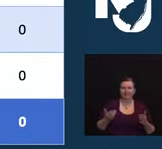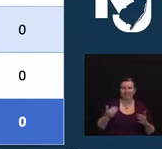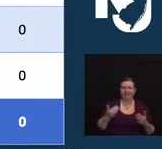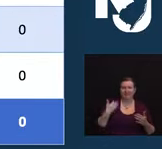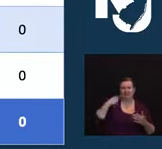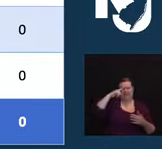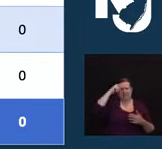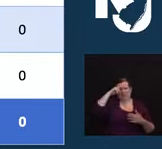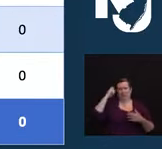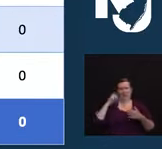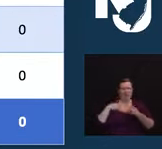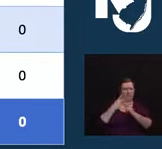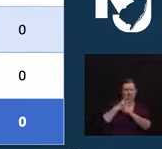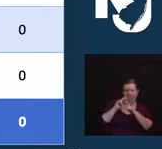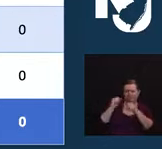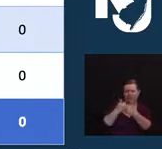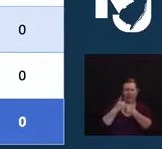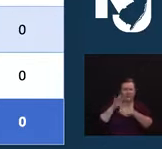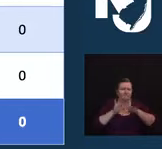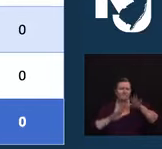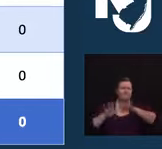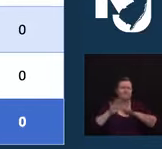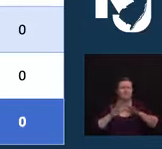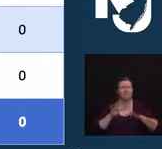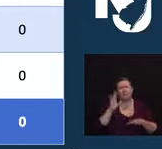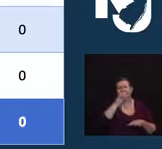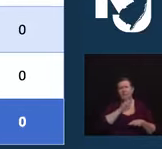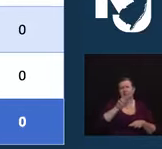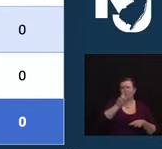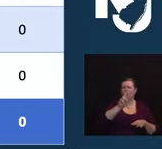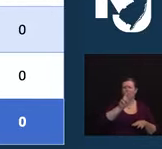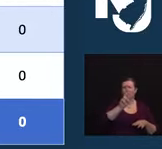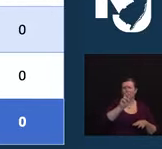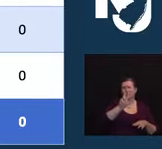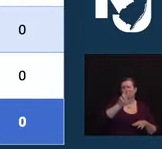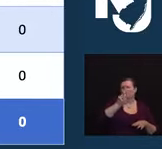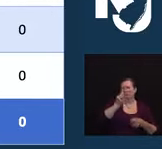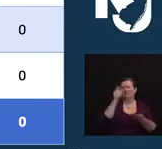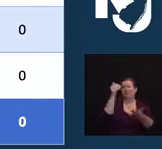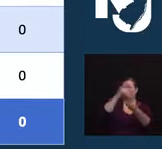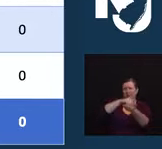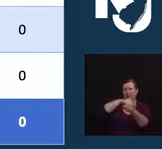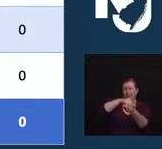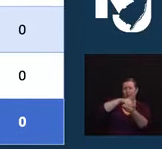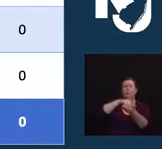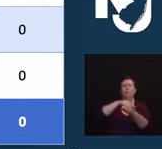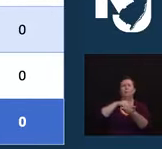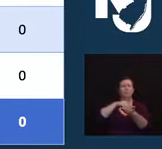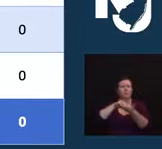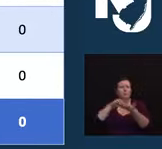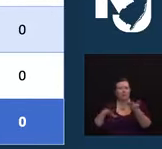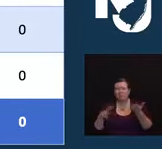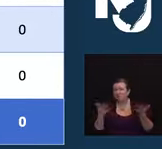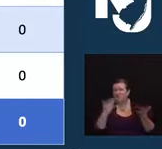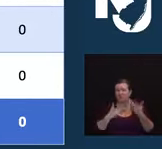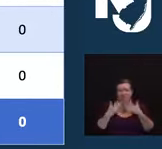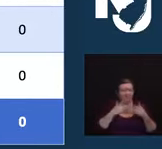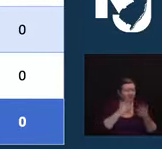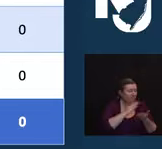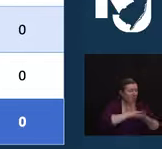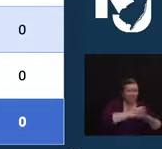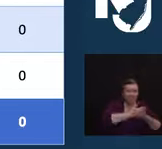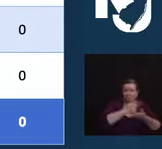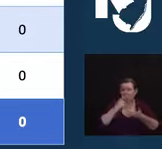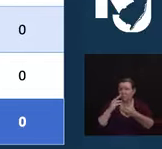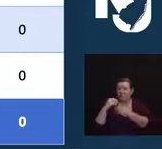that 231,000 students did not have all the tools they needed for remote learning. These students lived in every setting,